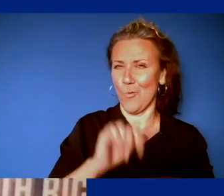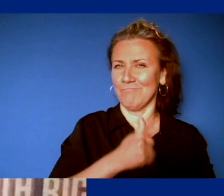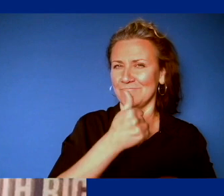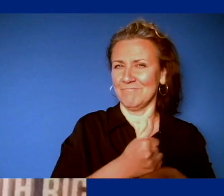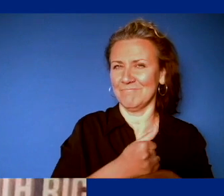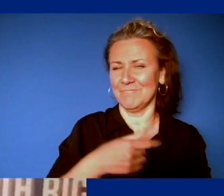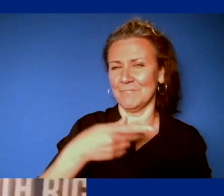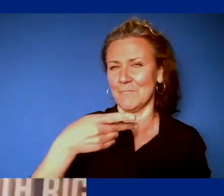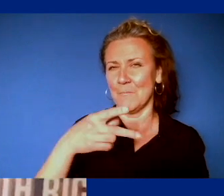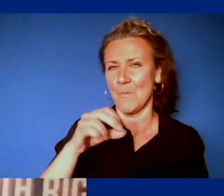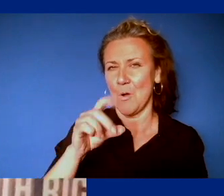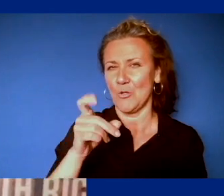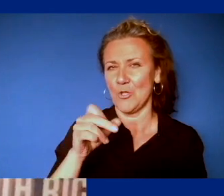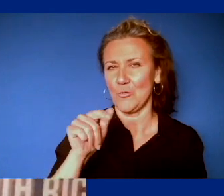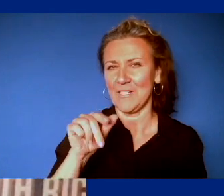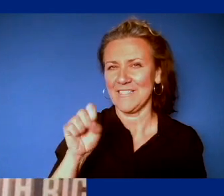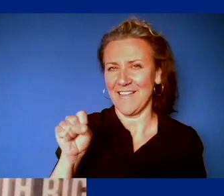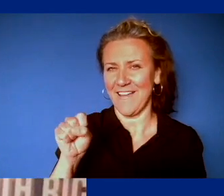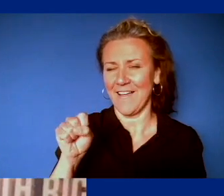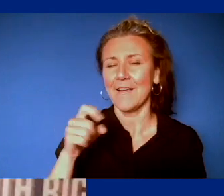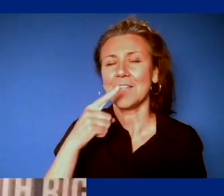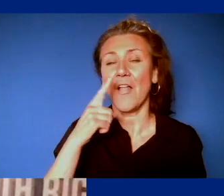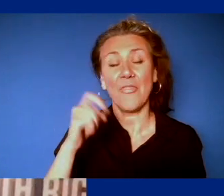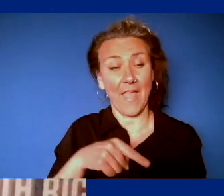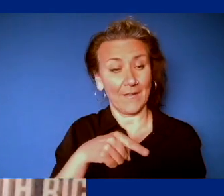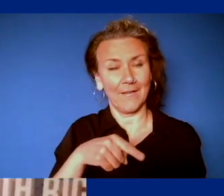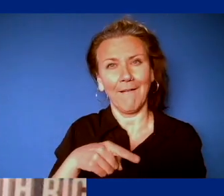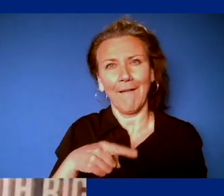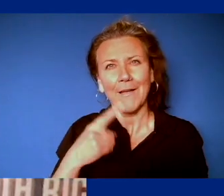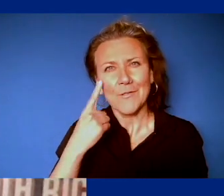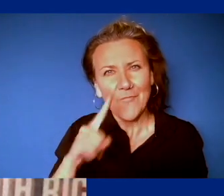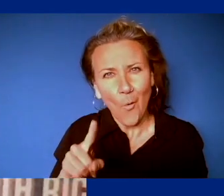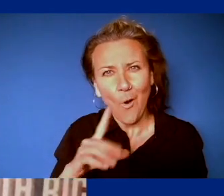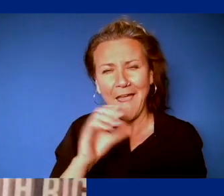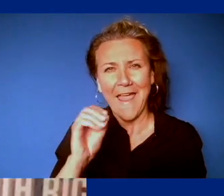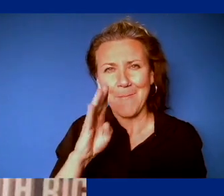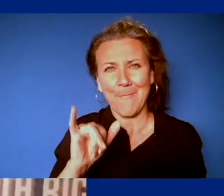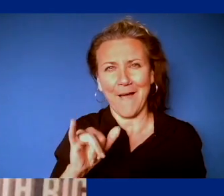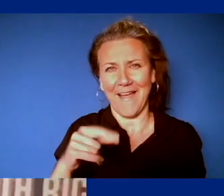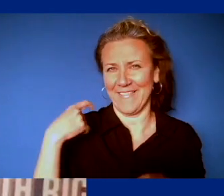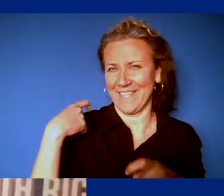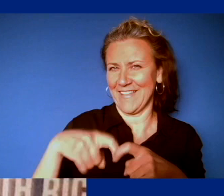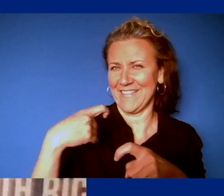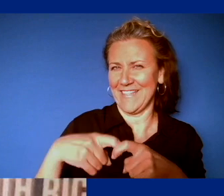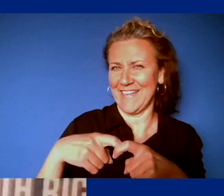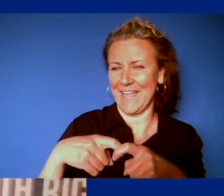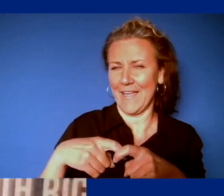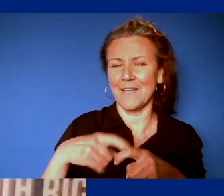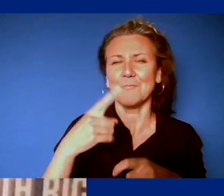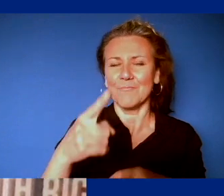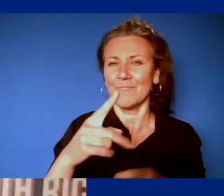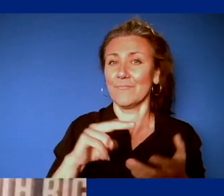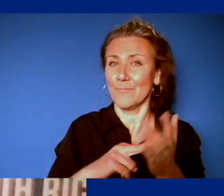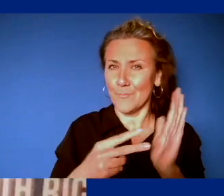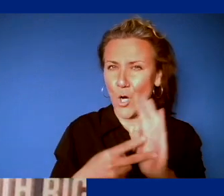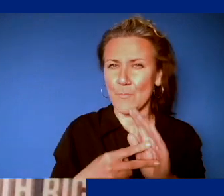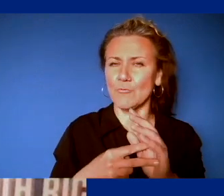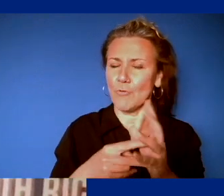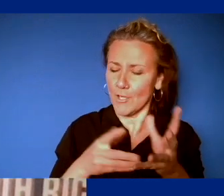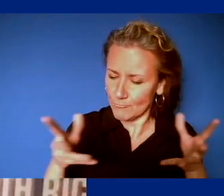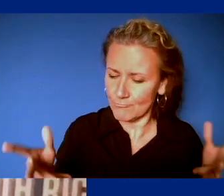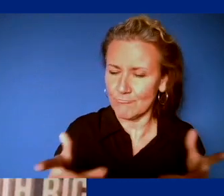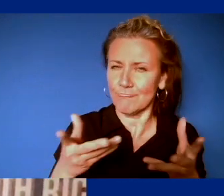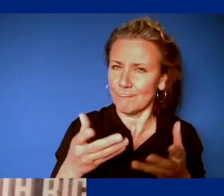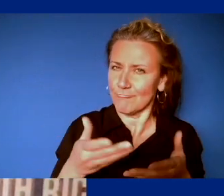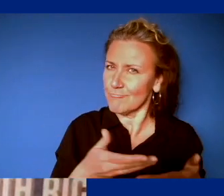of Poderistas. Poderistas is a movement by and for Latinas to embrace, elevate, and